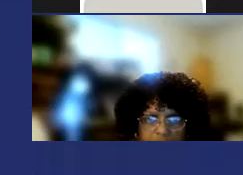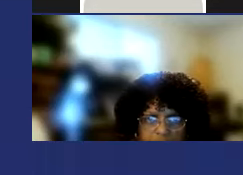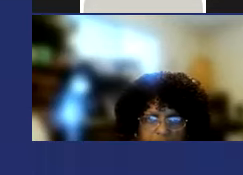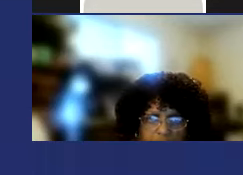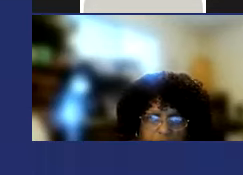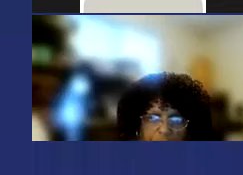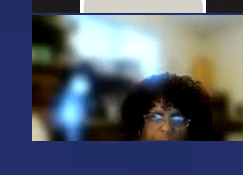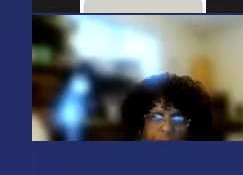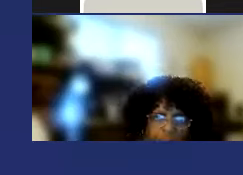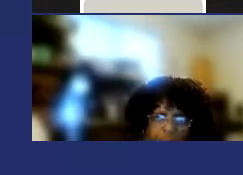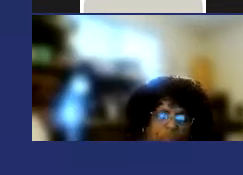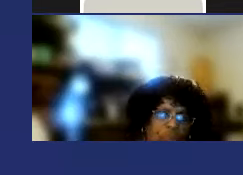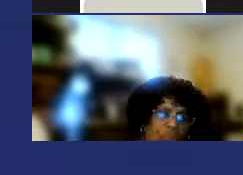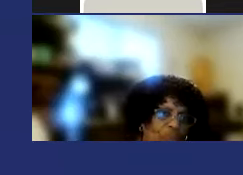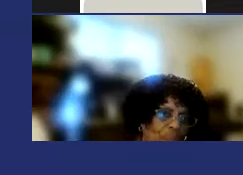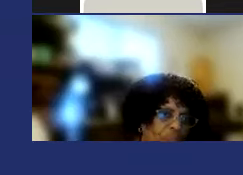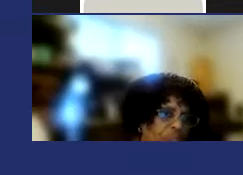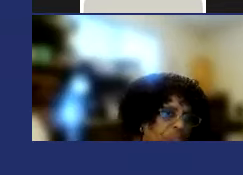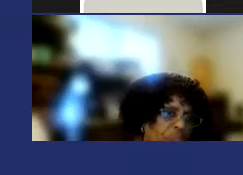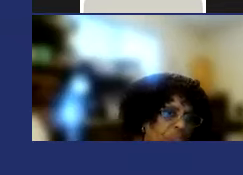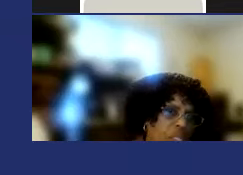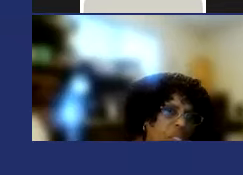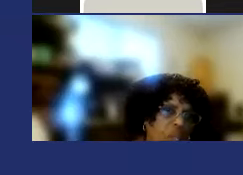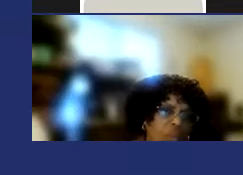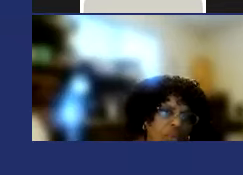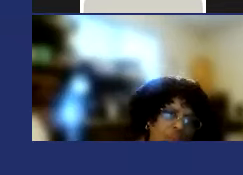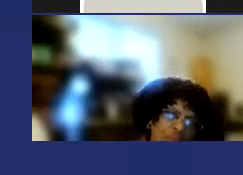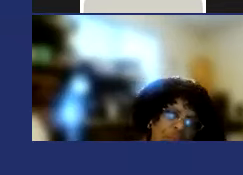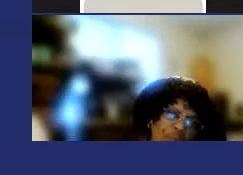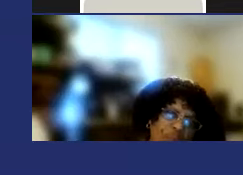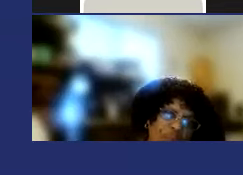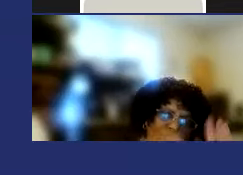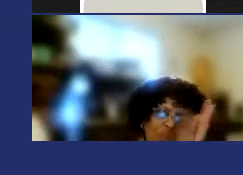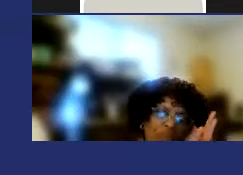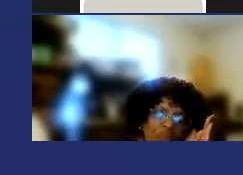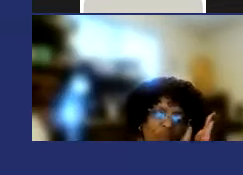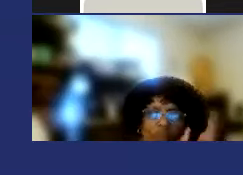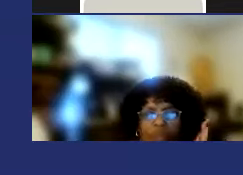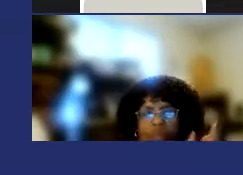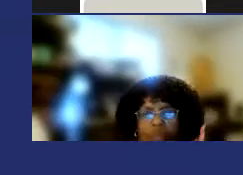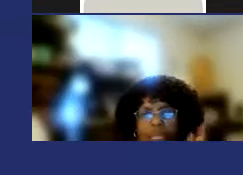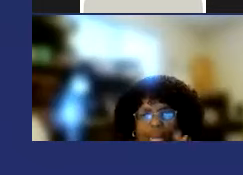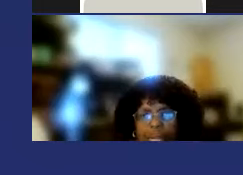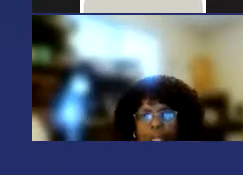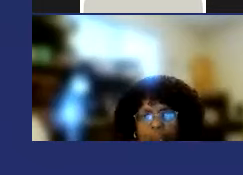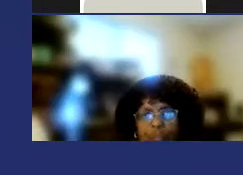use those to finish the work that you're doing if you need to. So thank you, everyone. Appreciate your time today.